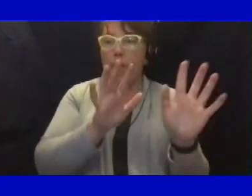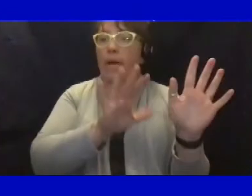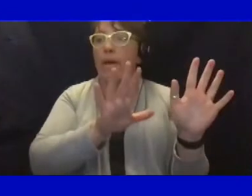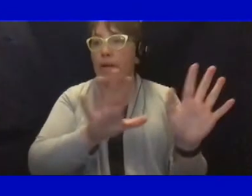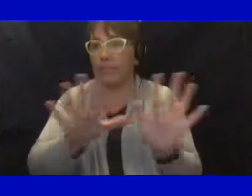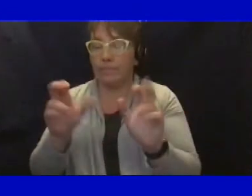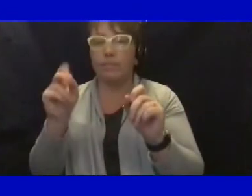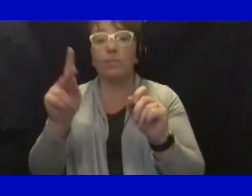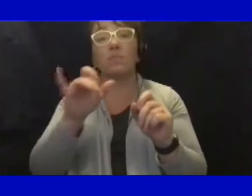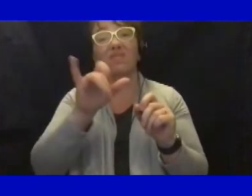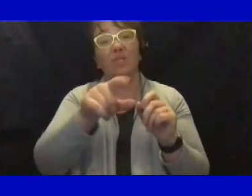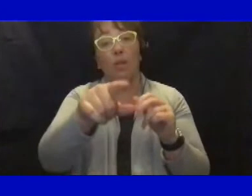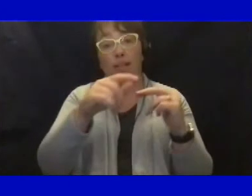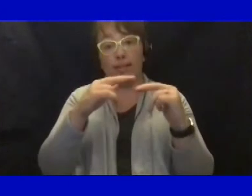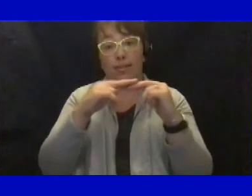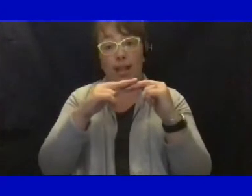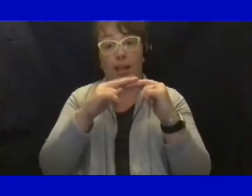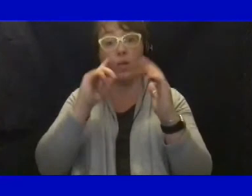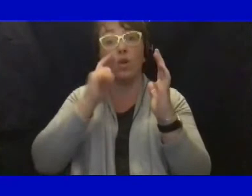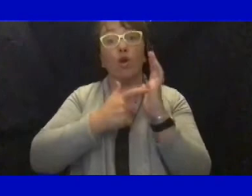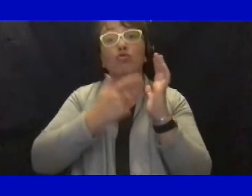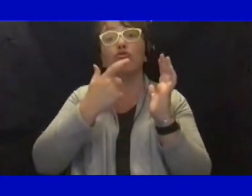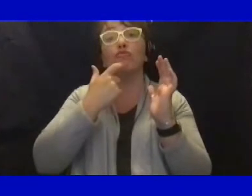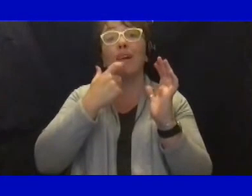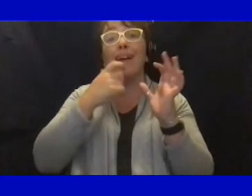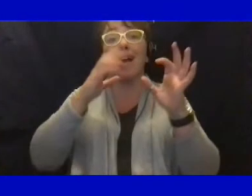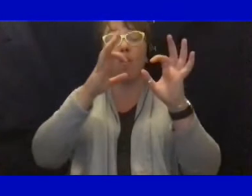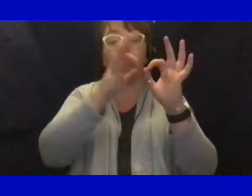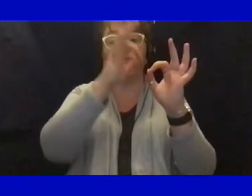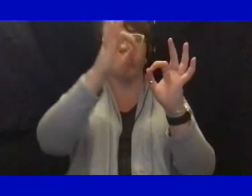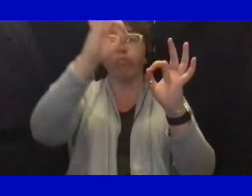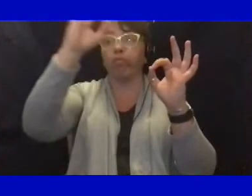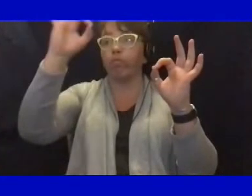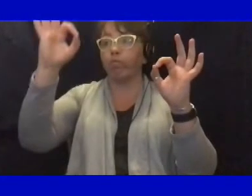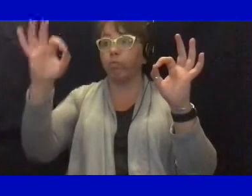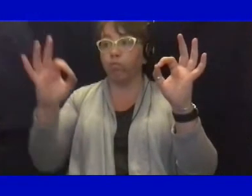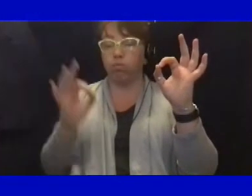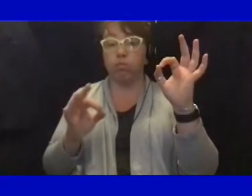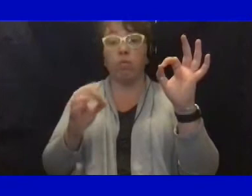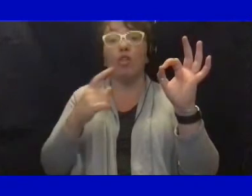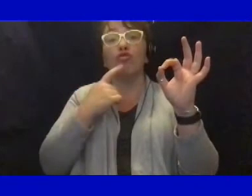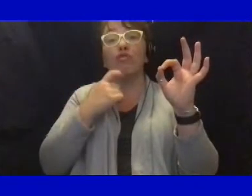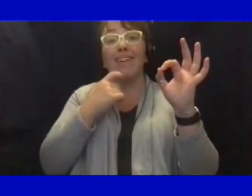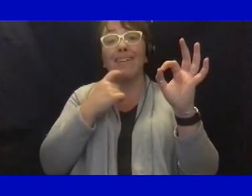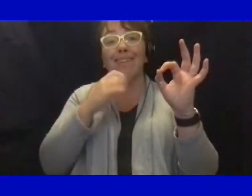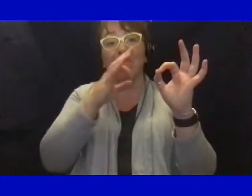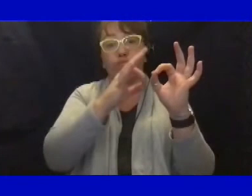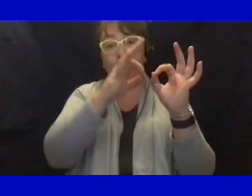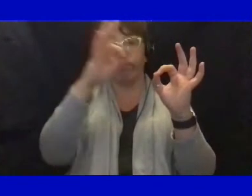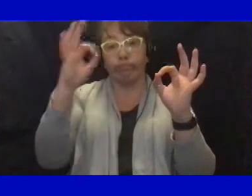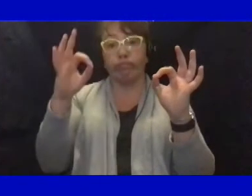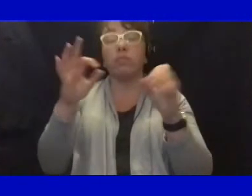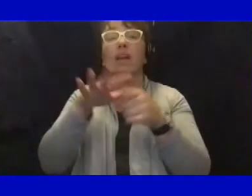slide, what you'll see is there's a bunch of red dots and little red shapes. Those red dots and those red shapes are areas where the CAL FIRE work